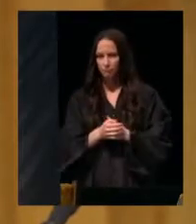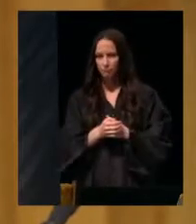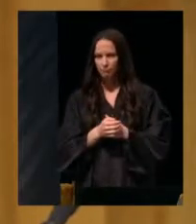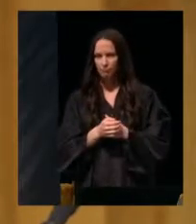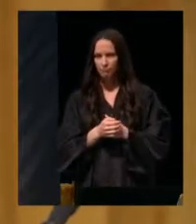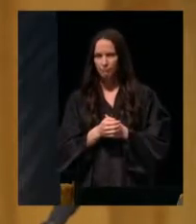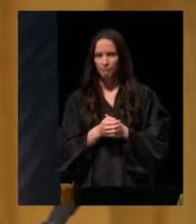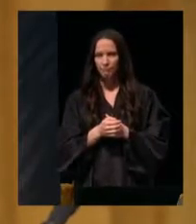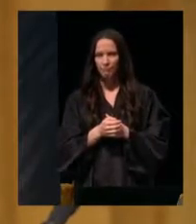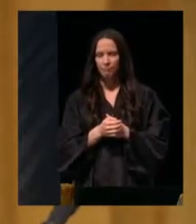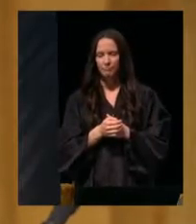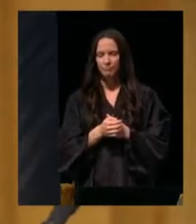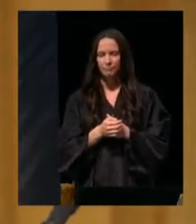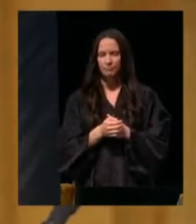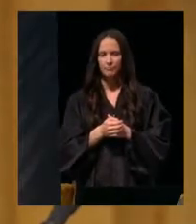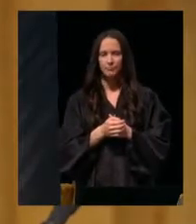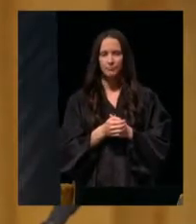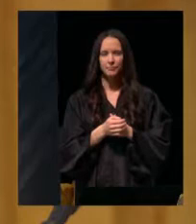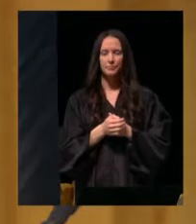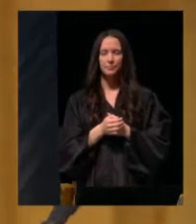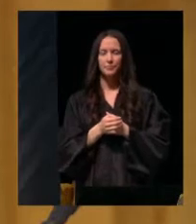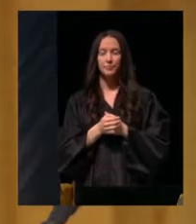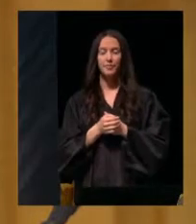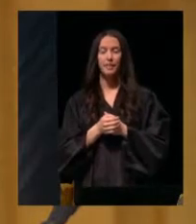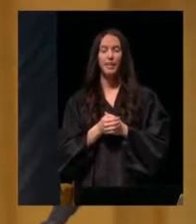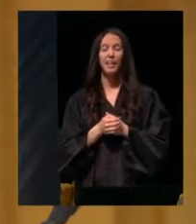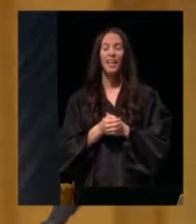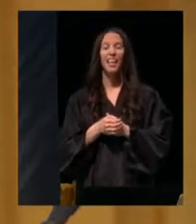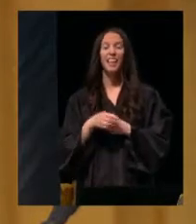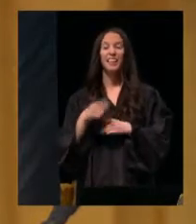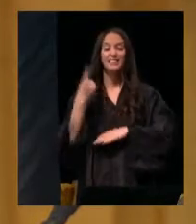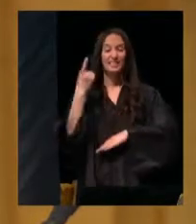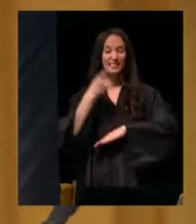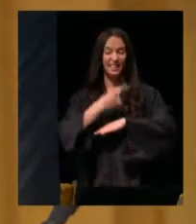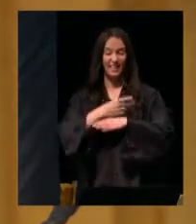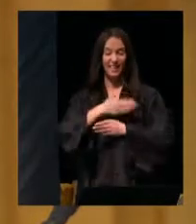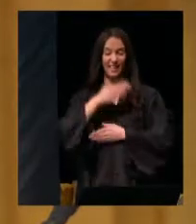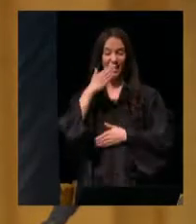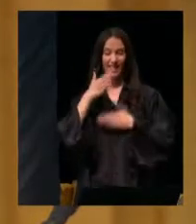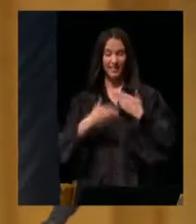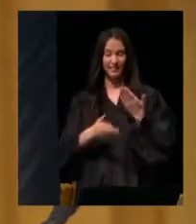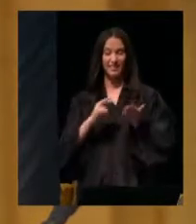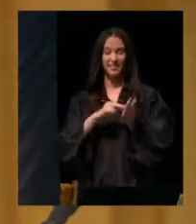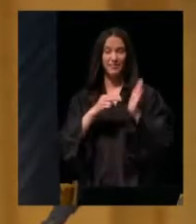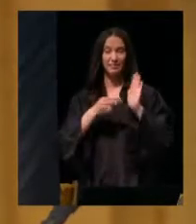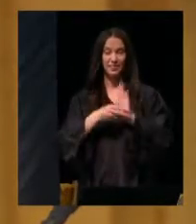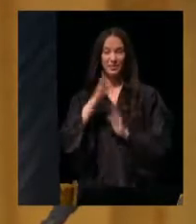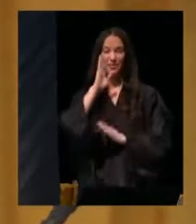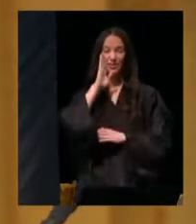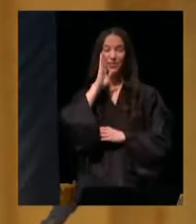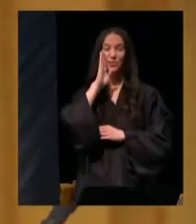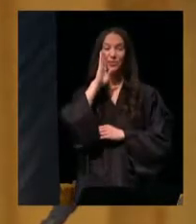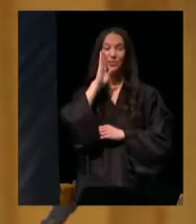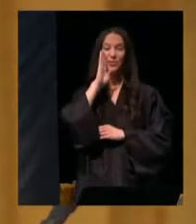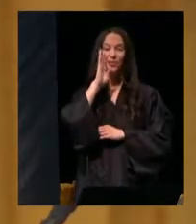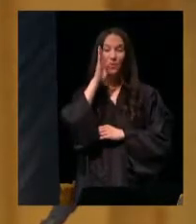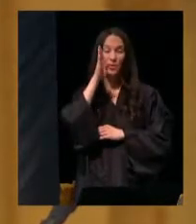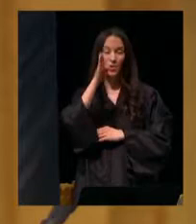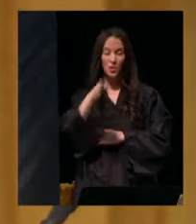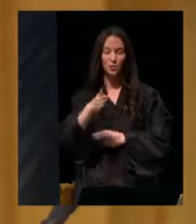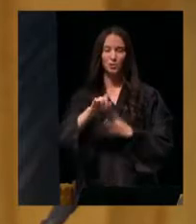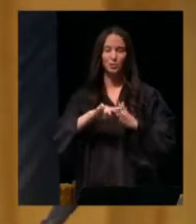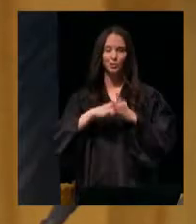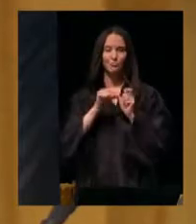comes to an end, you open the door leading to your future self. Good luck, class of 2019, and thank